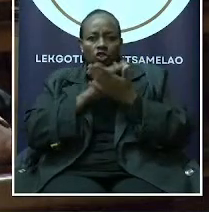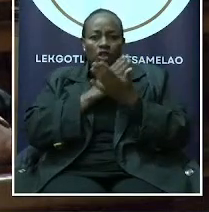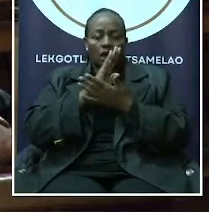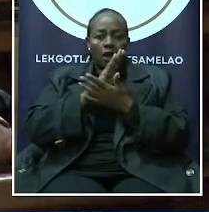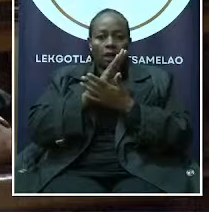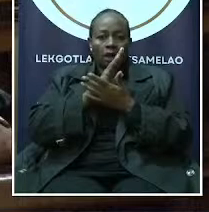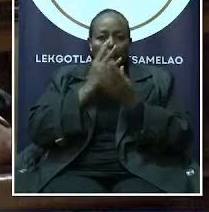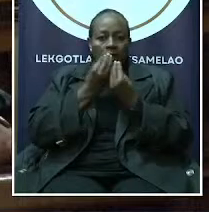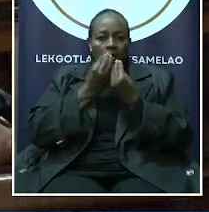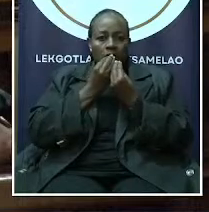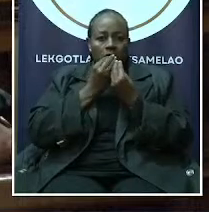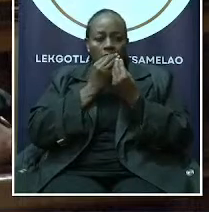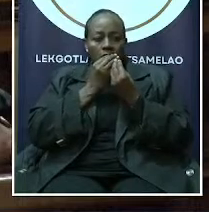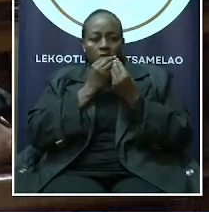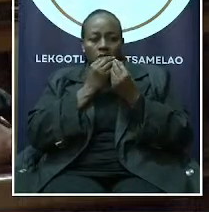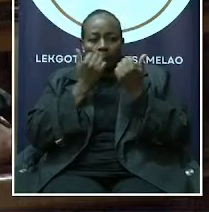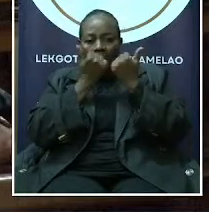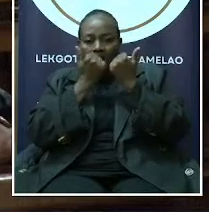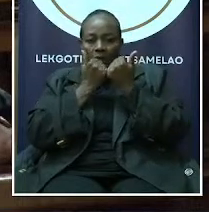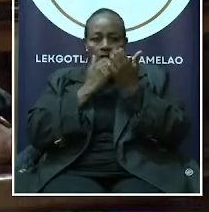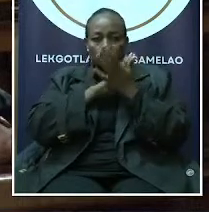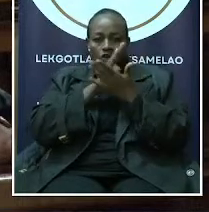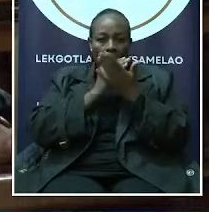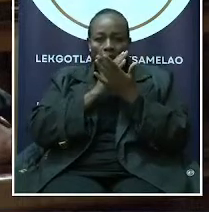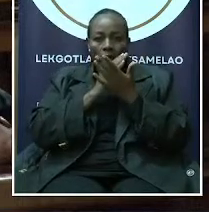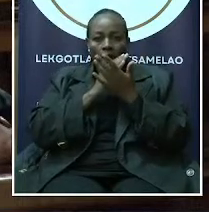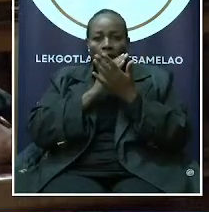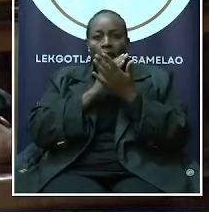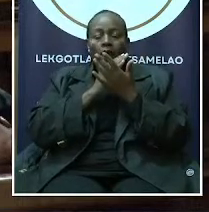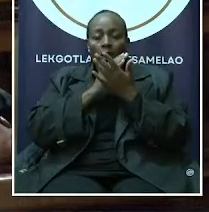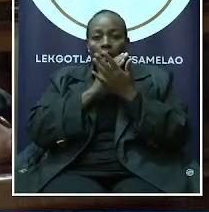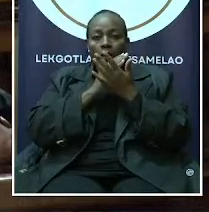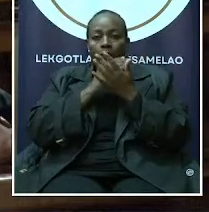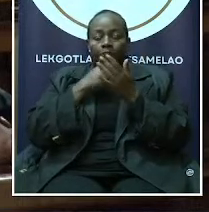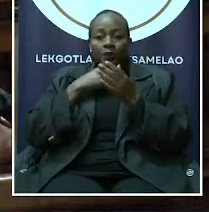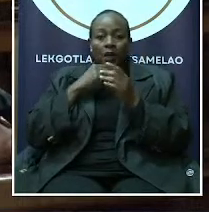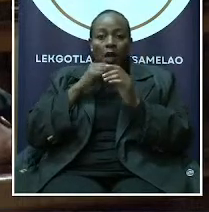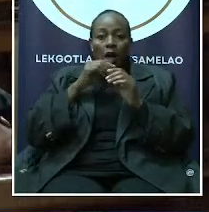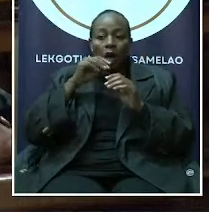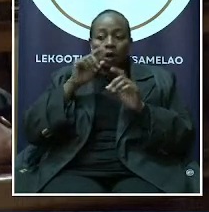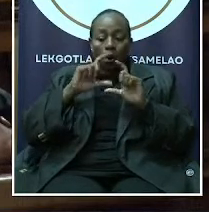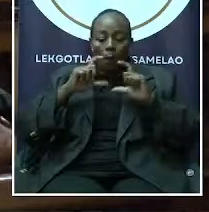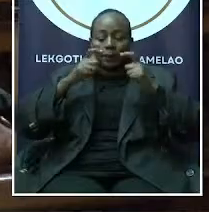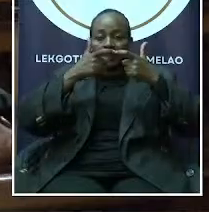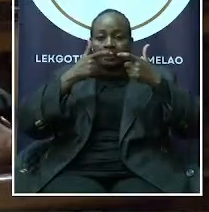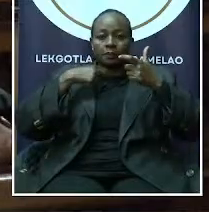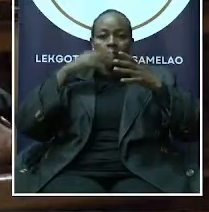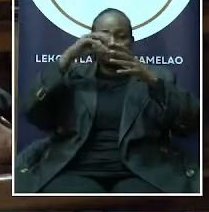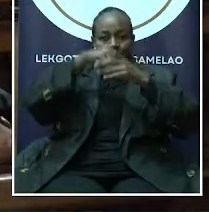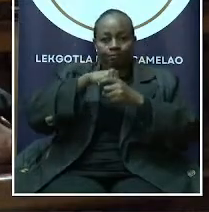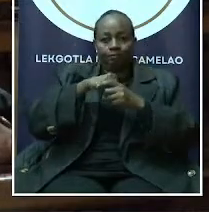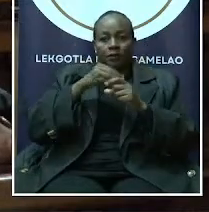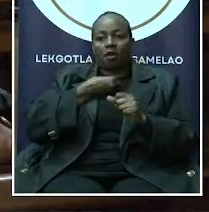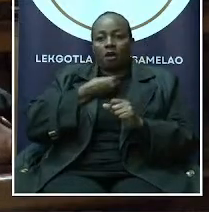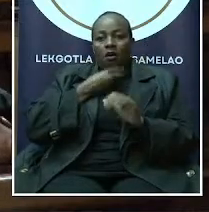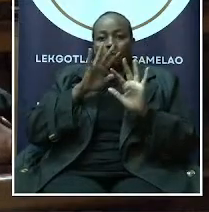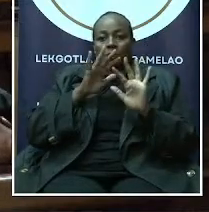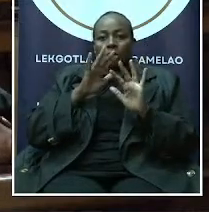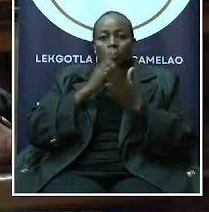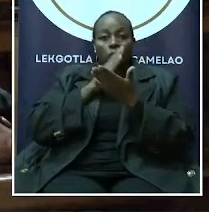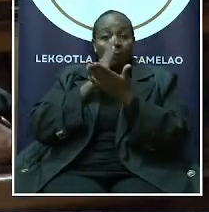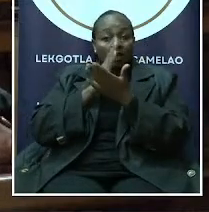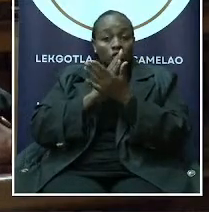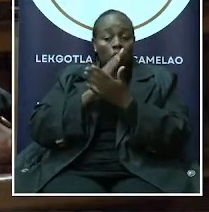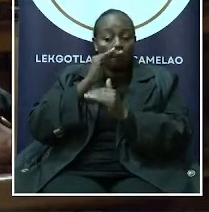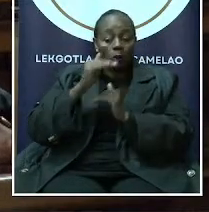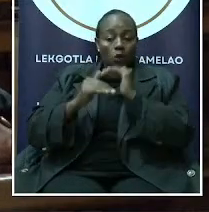things amongst ourselves of bursaries. So that must end. The selection committee must be comprised of young people to ensure that the